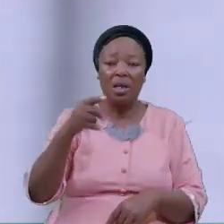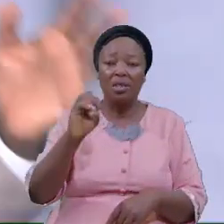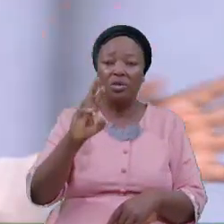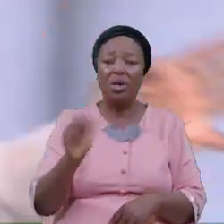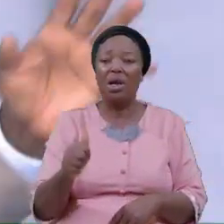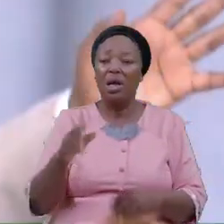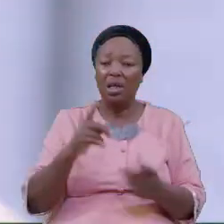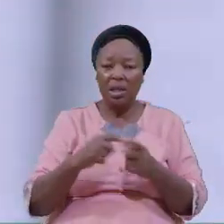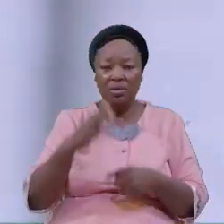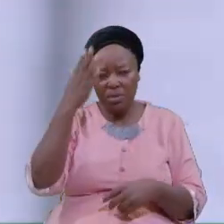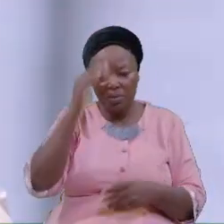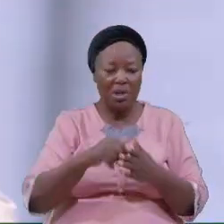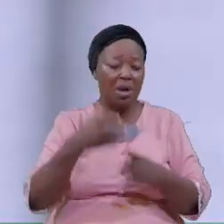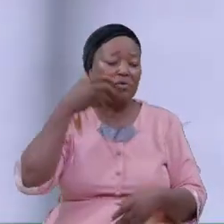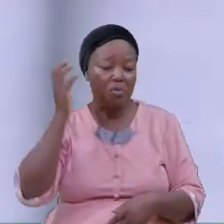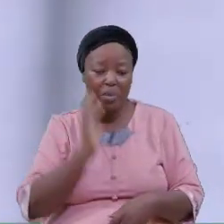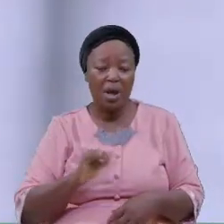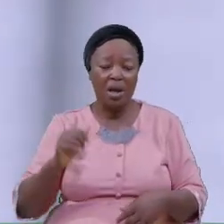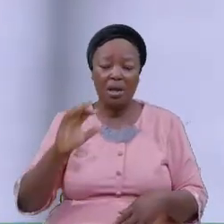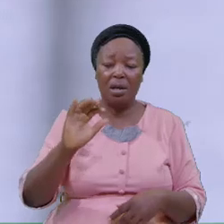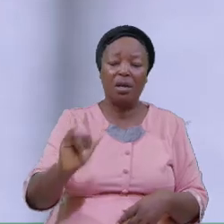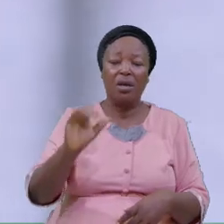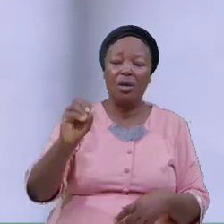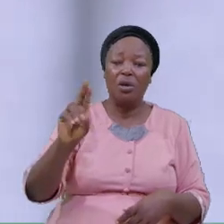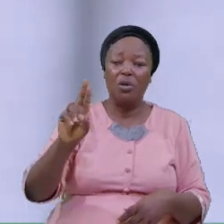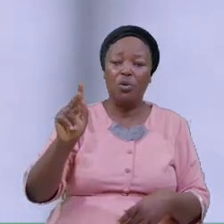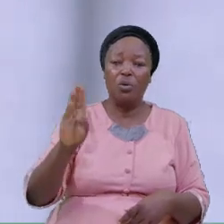Igbo, Hausa, Efik, everybody.